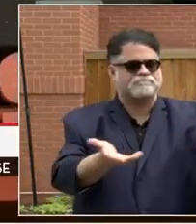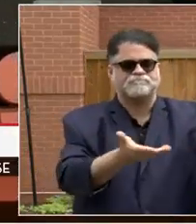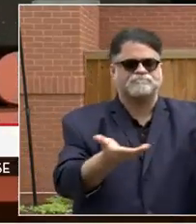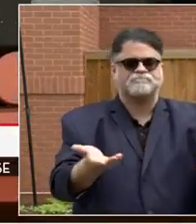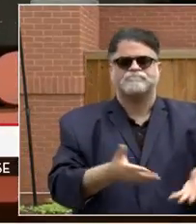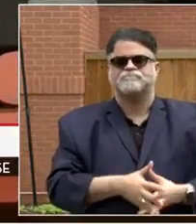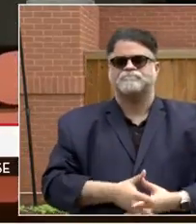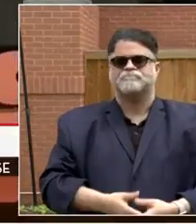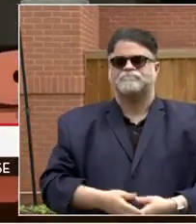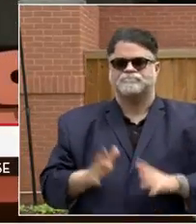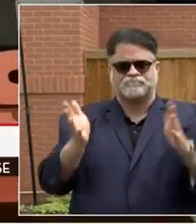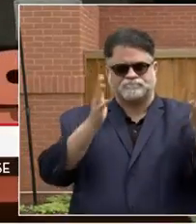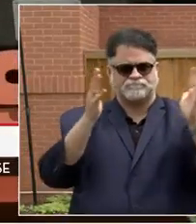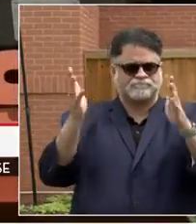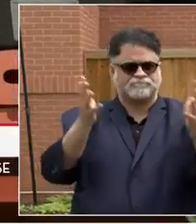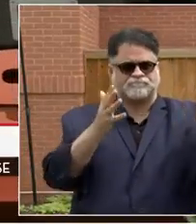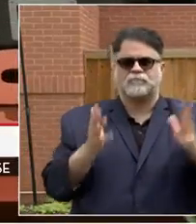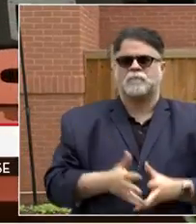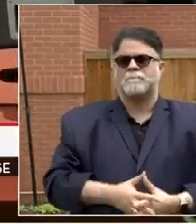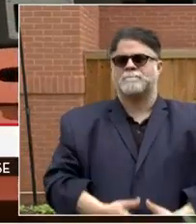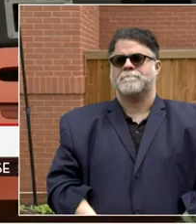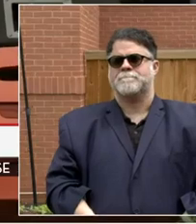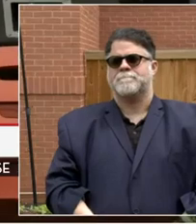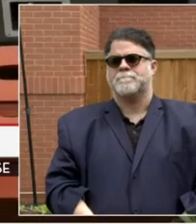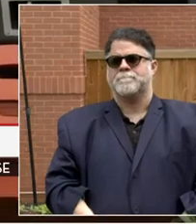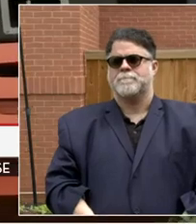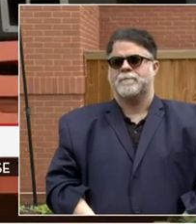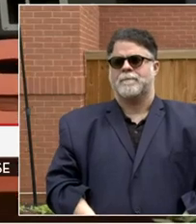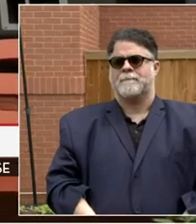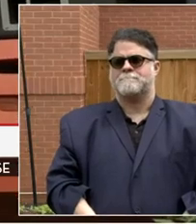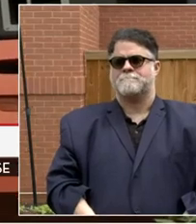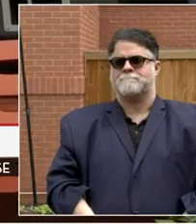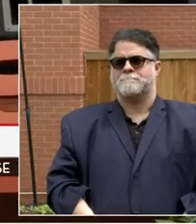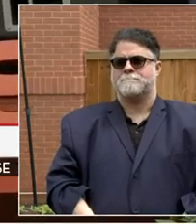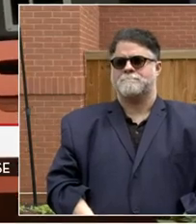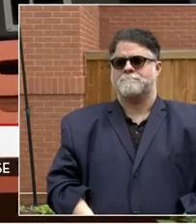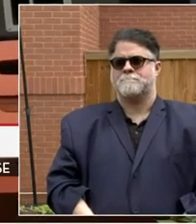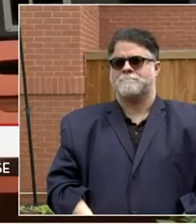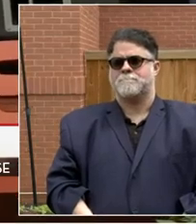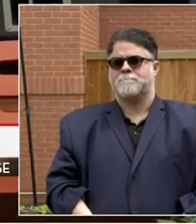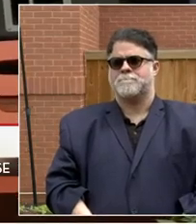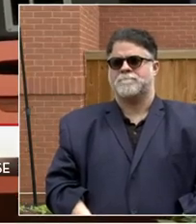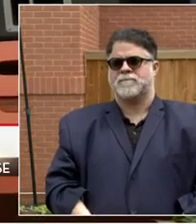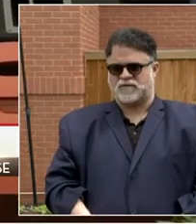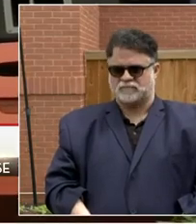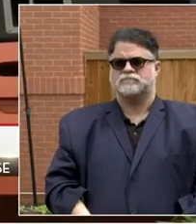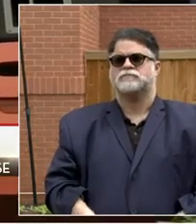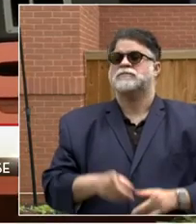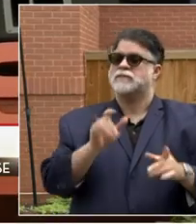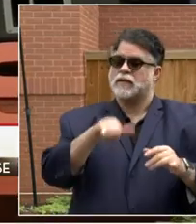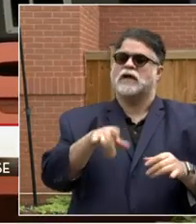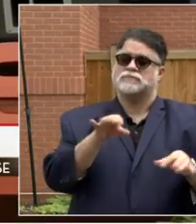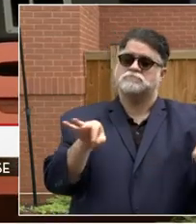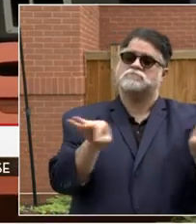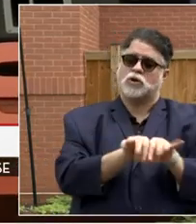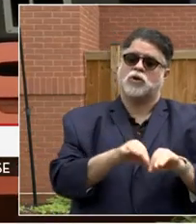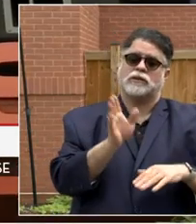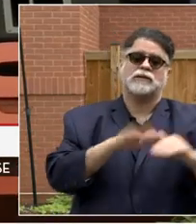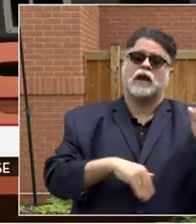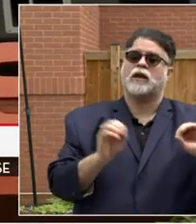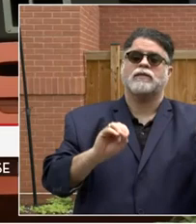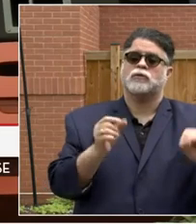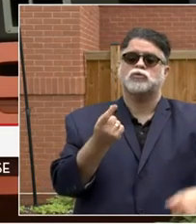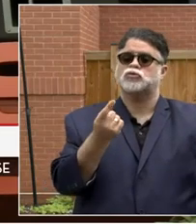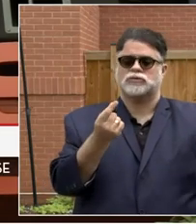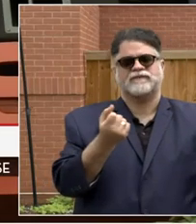It is true. There's nothing more important than your life and your freedom. So you've heard from most of